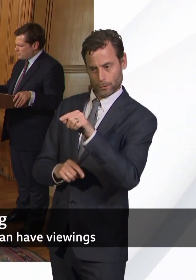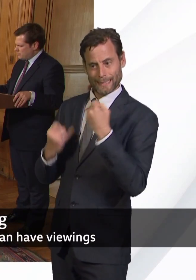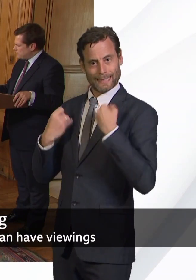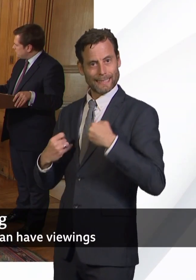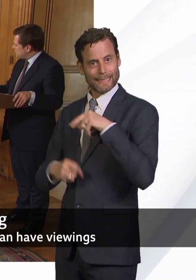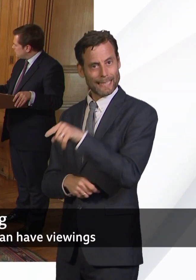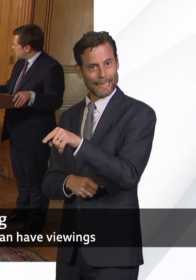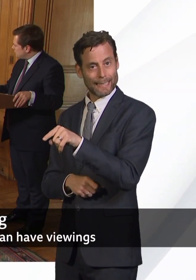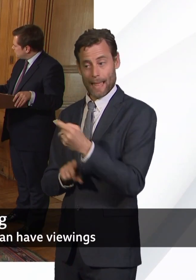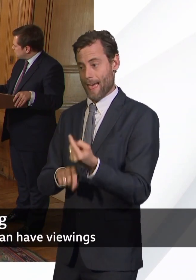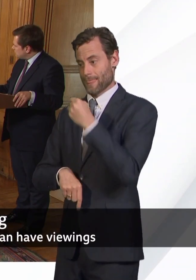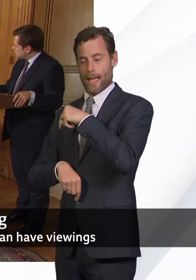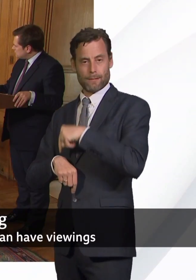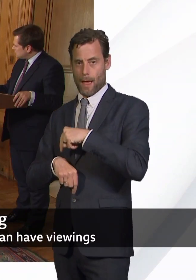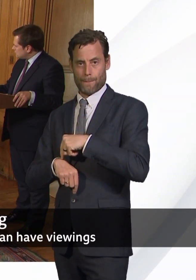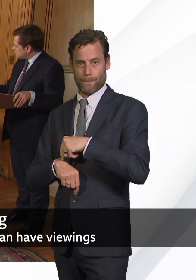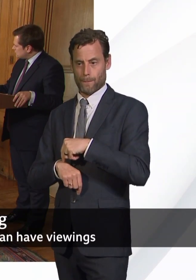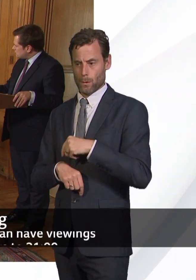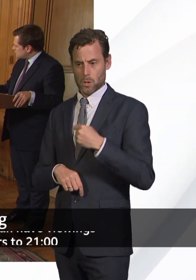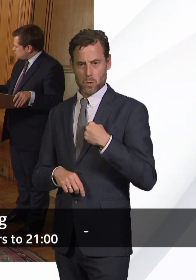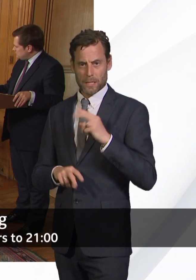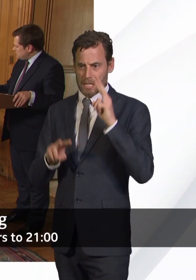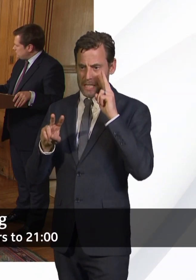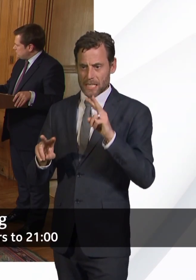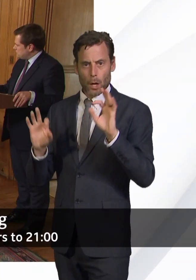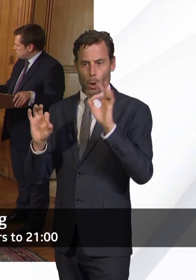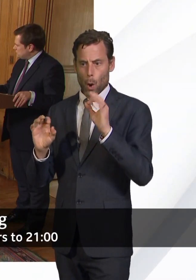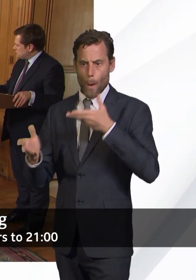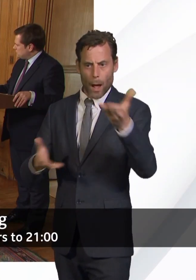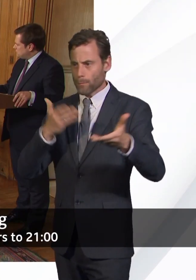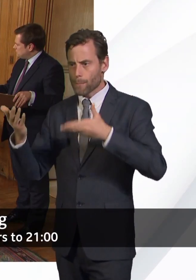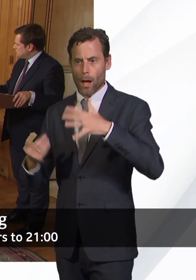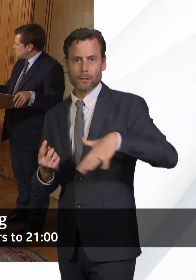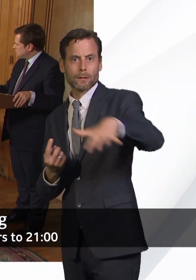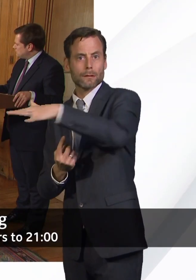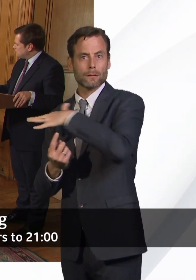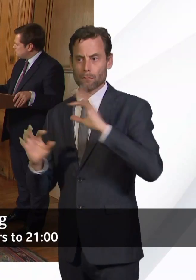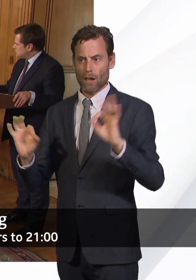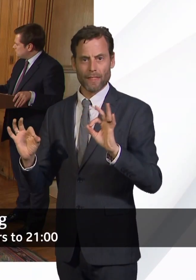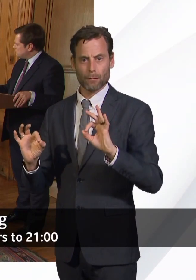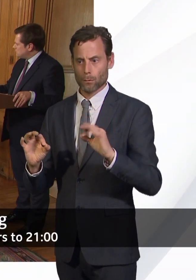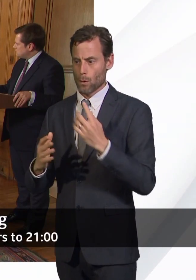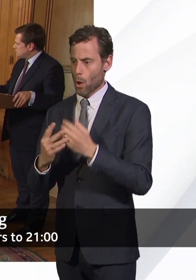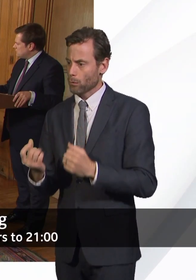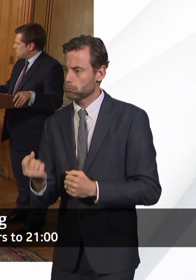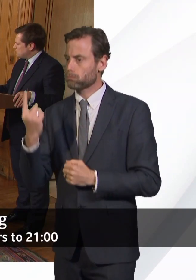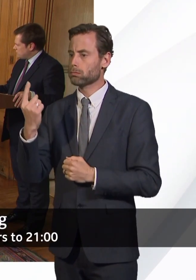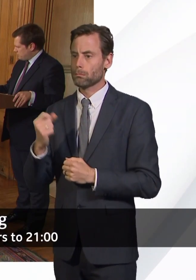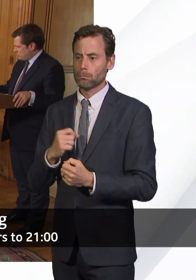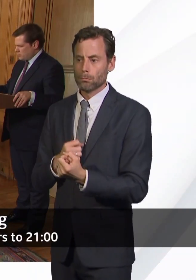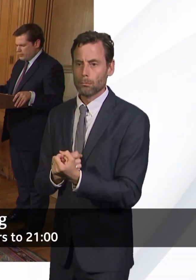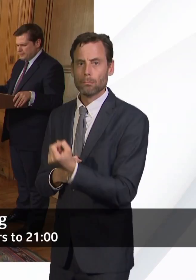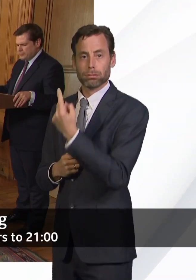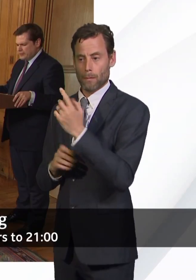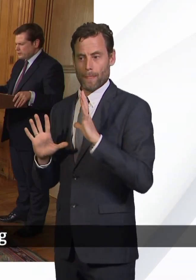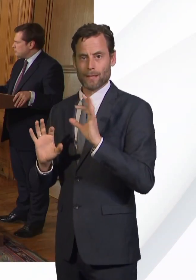time we did not recognise there was any sustained community transmission. We clearly had cases around. Dr.